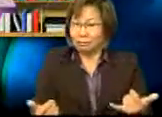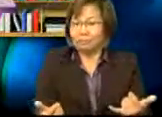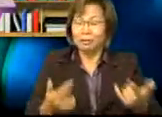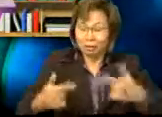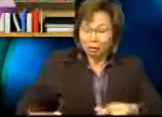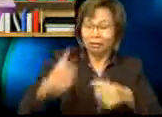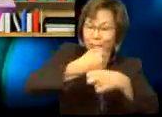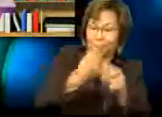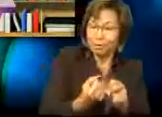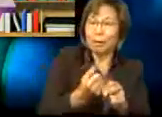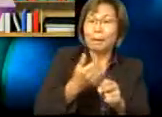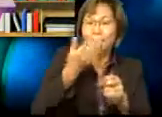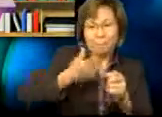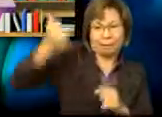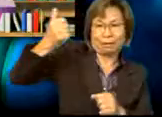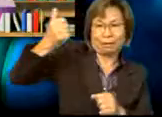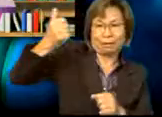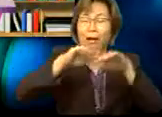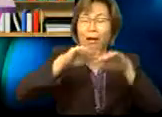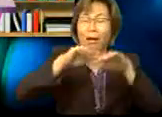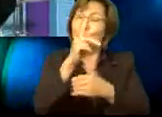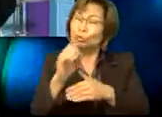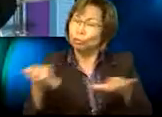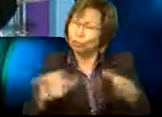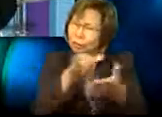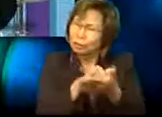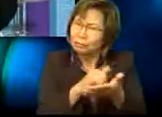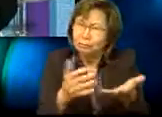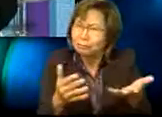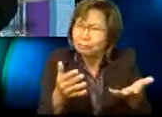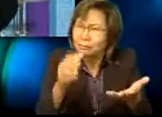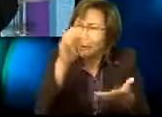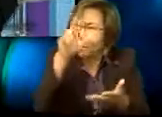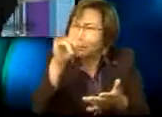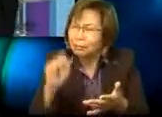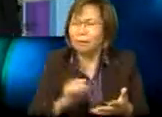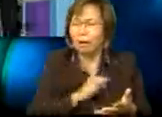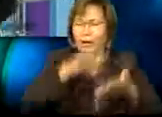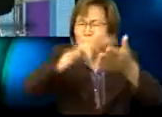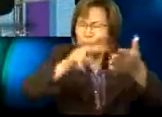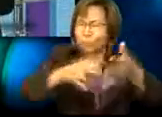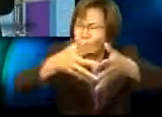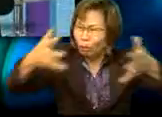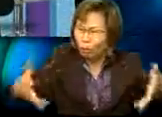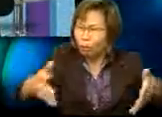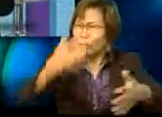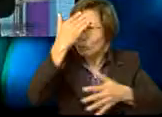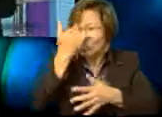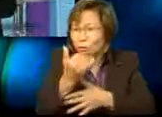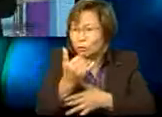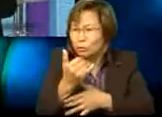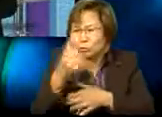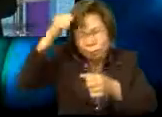better. How do I do that, Mr. Aris? Well, I know you have been reading a lot. So why don't you recall some